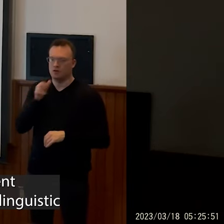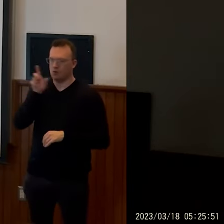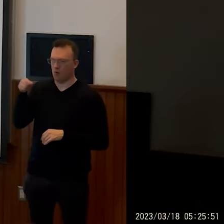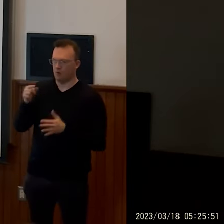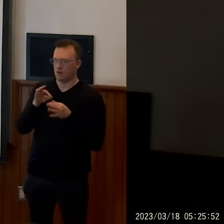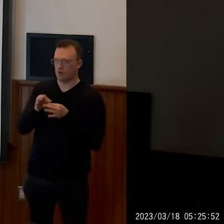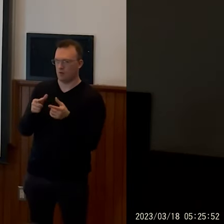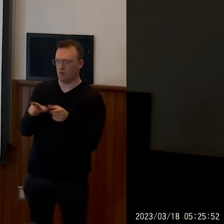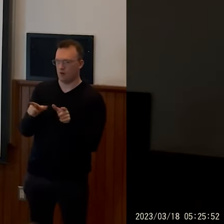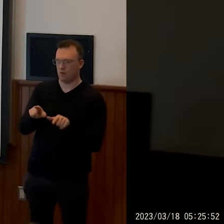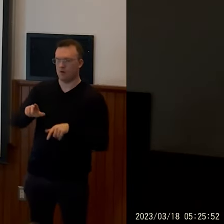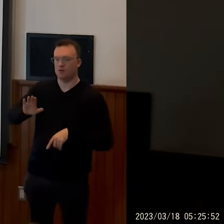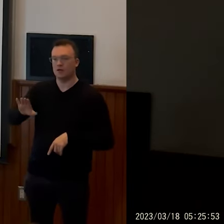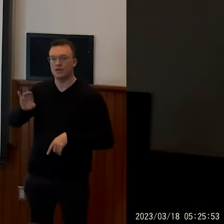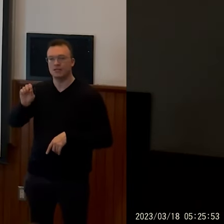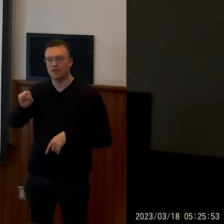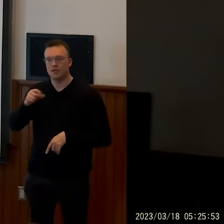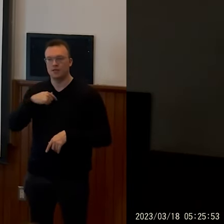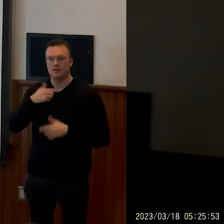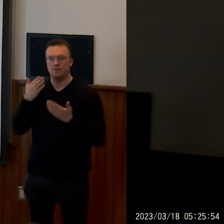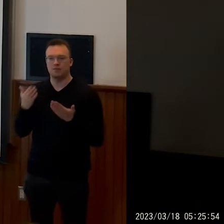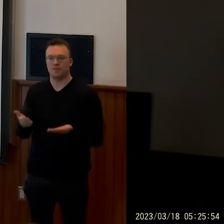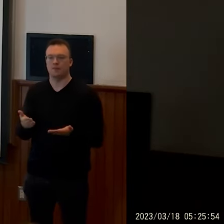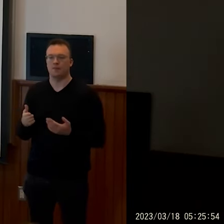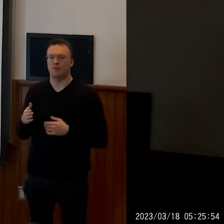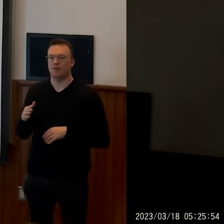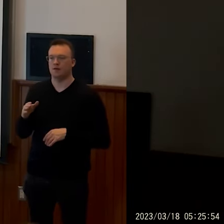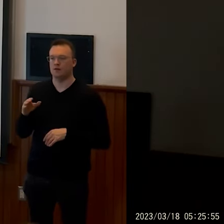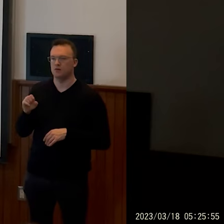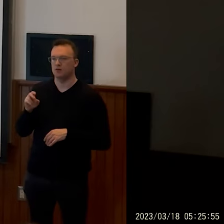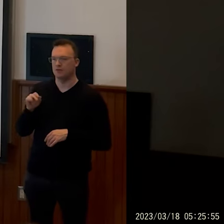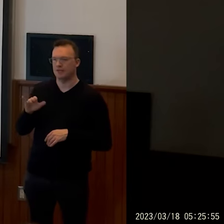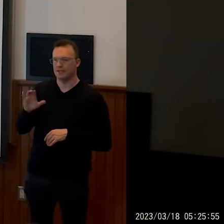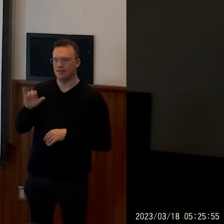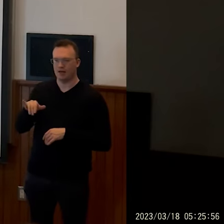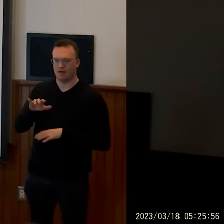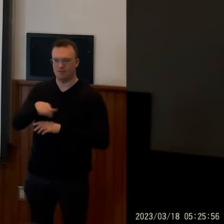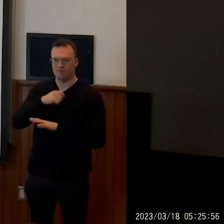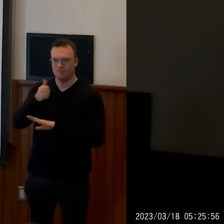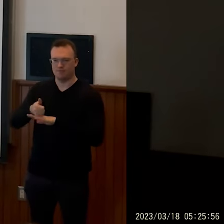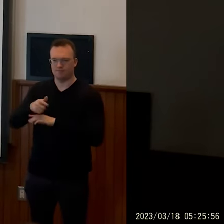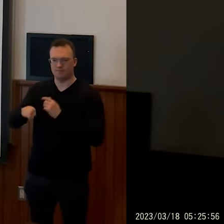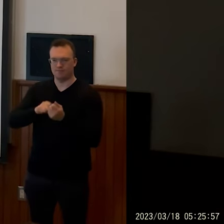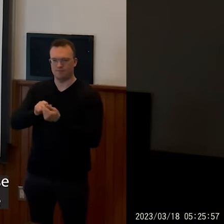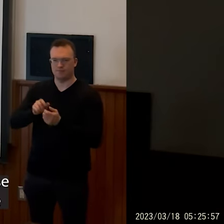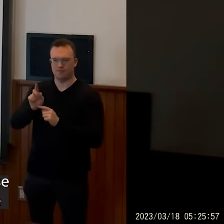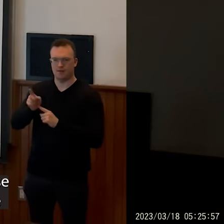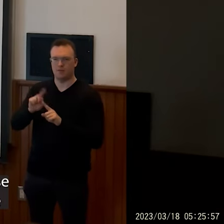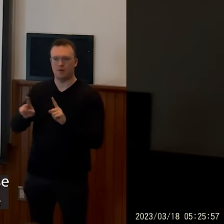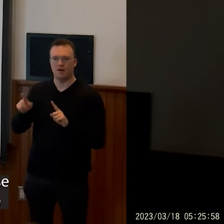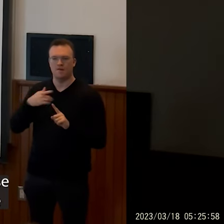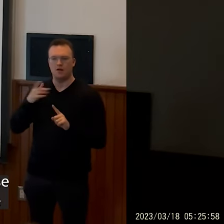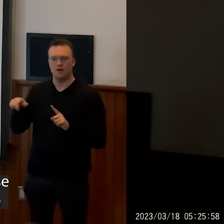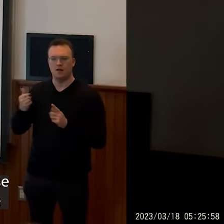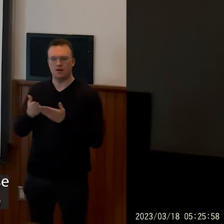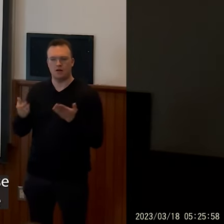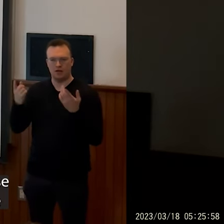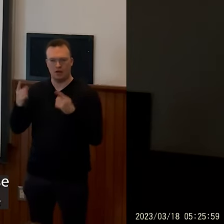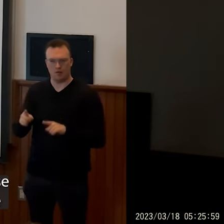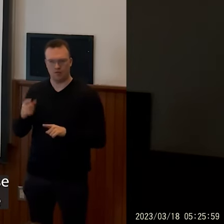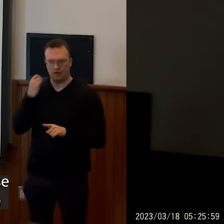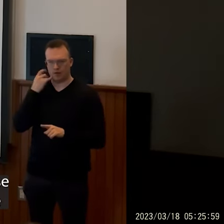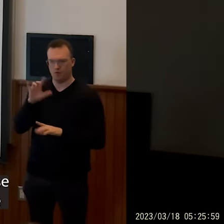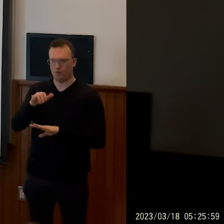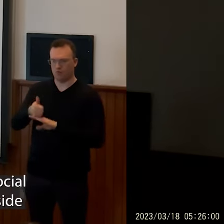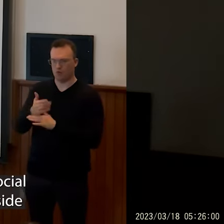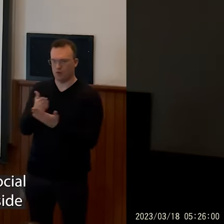linguistic. Yes, and there is the sonic that's attached to that moment. But I think that there's something else happening when we put